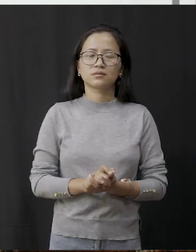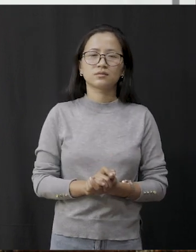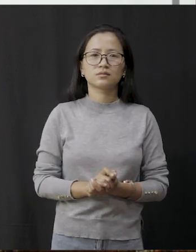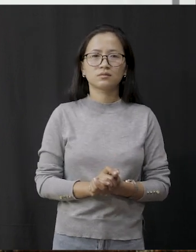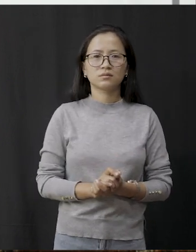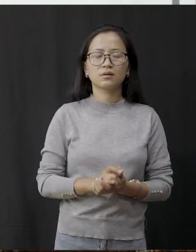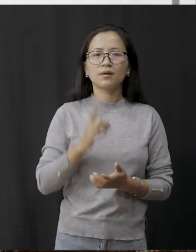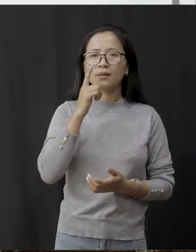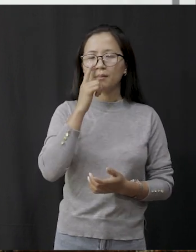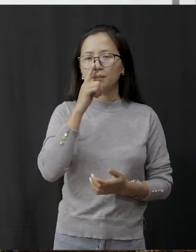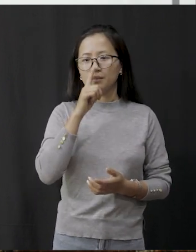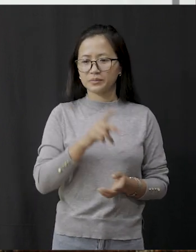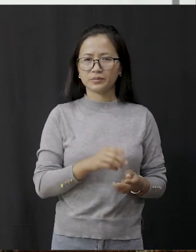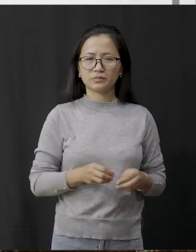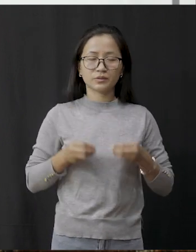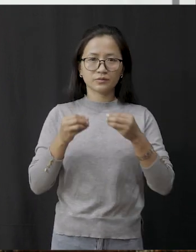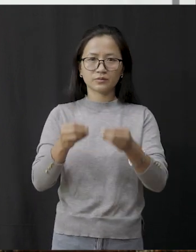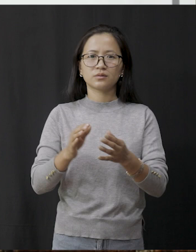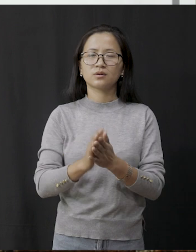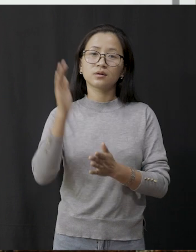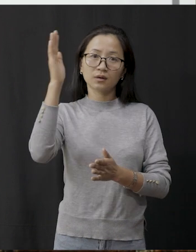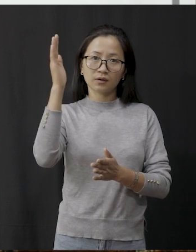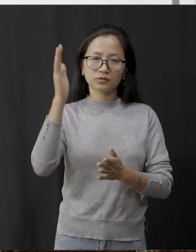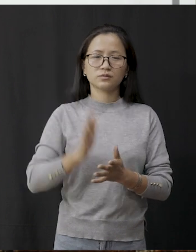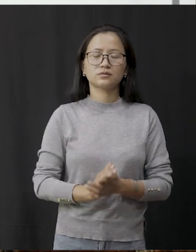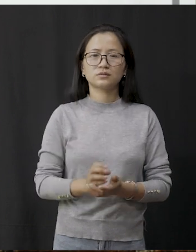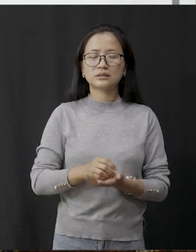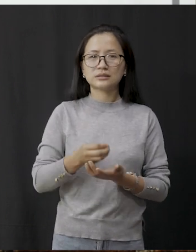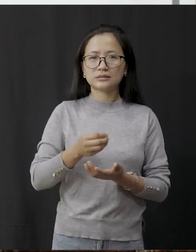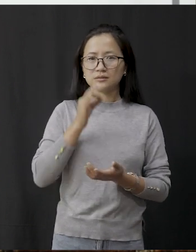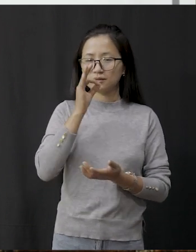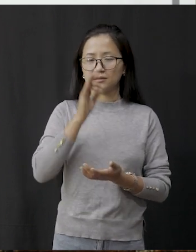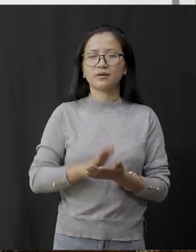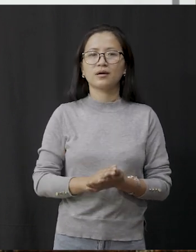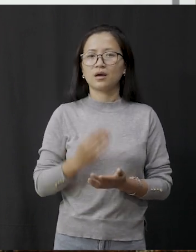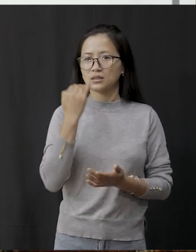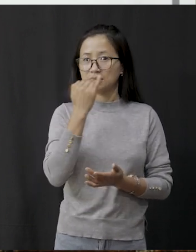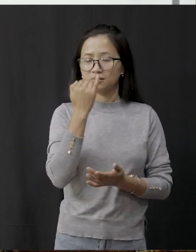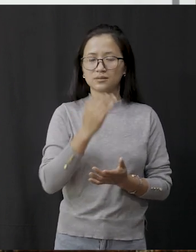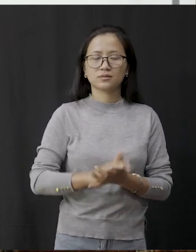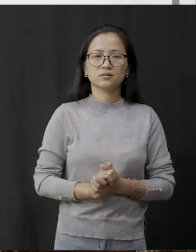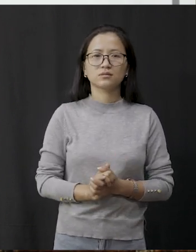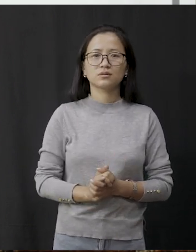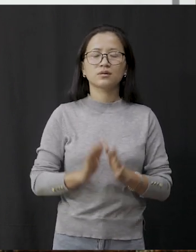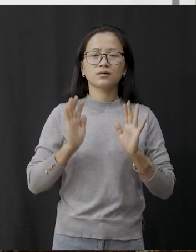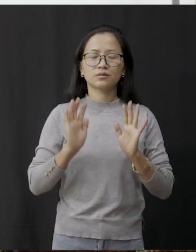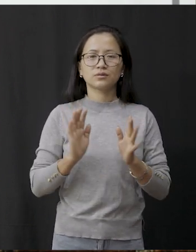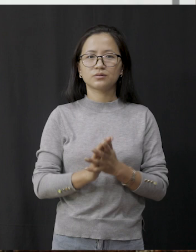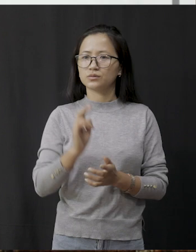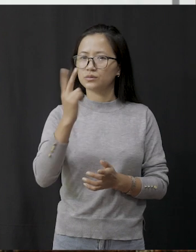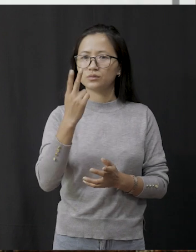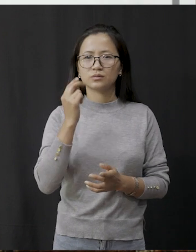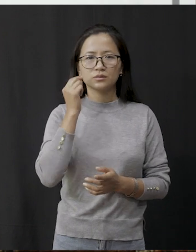now here is mom. So mom has prepared afternoon tea and snacks. And here we have, like, we can see